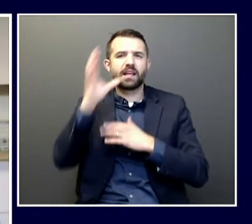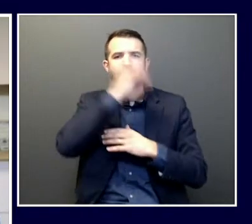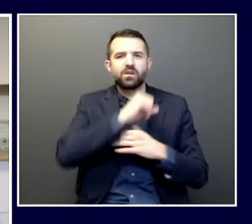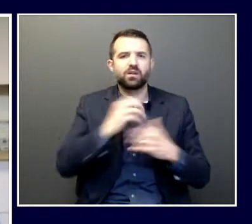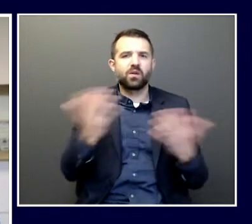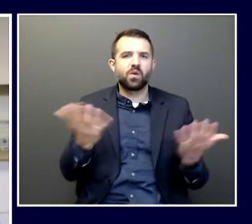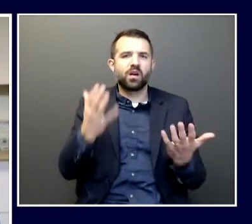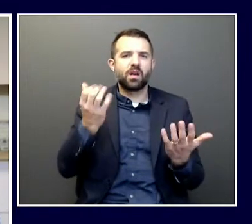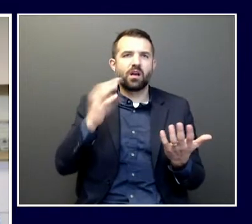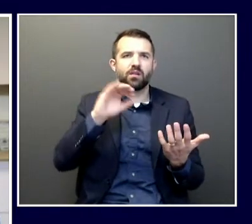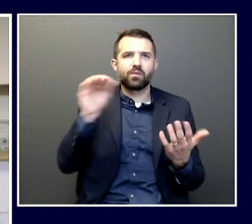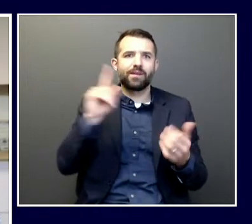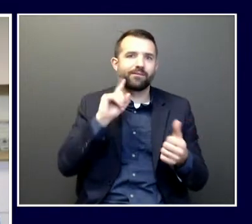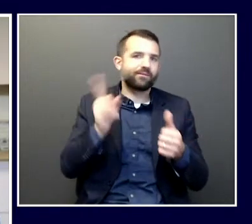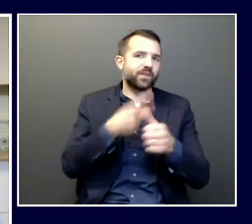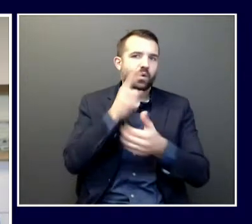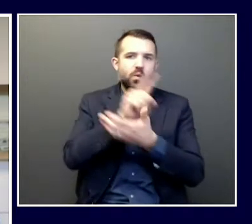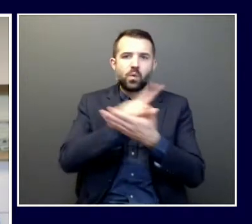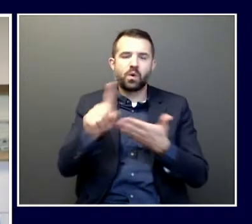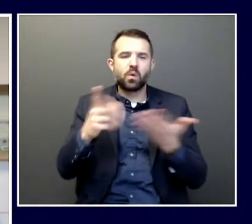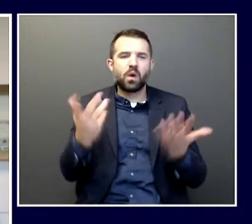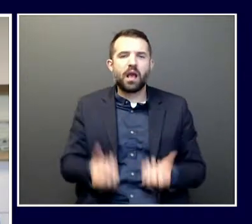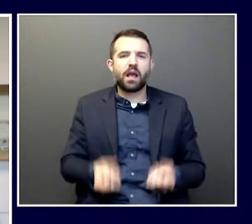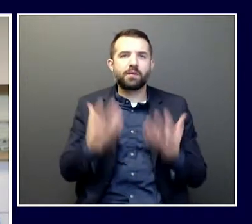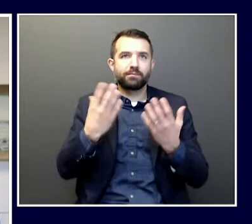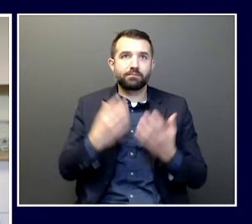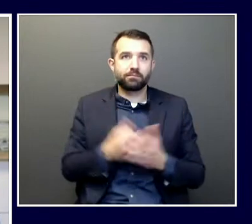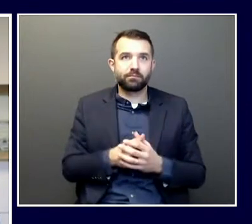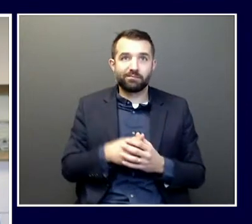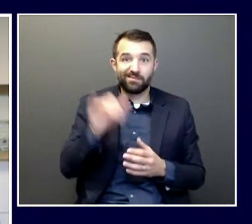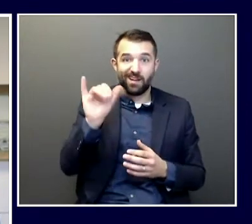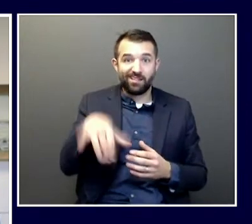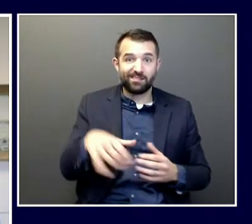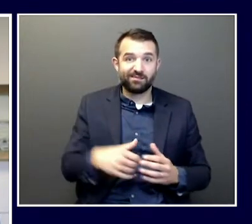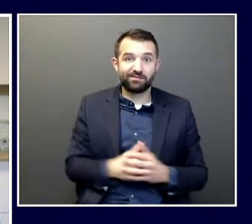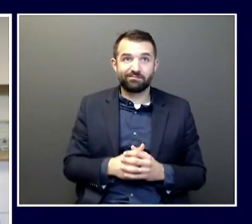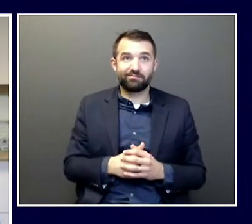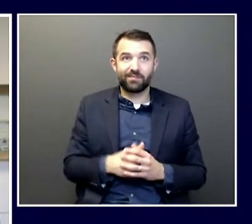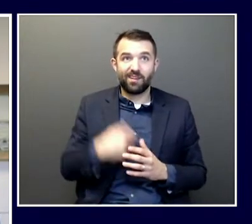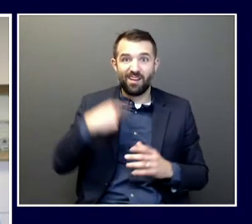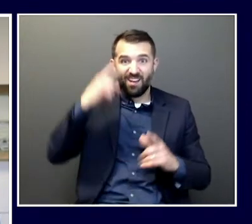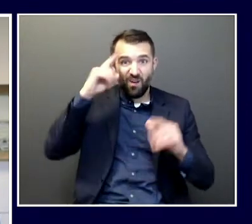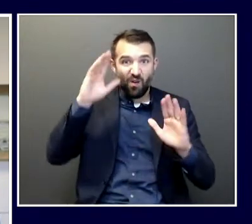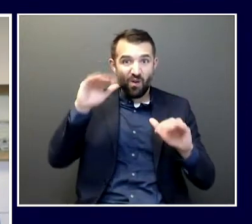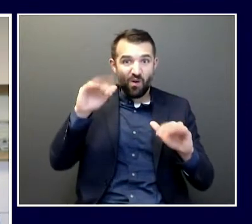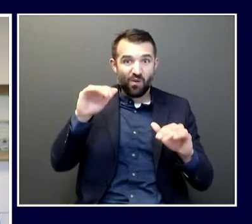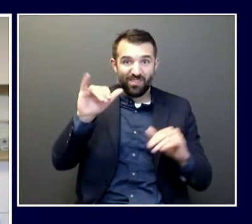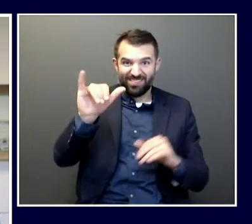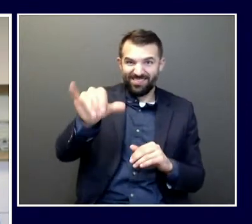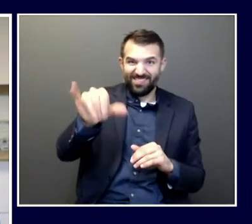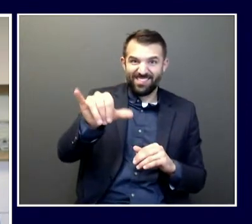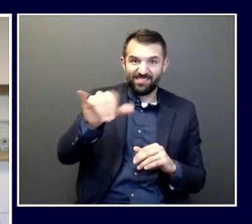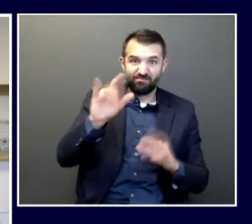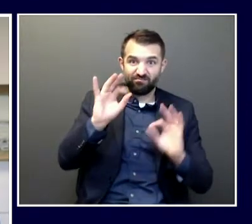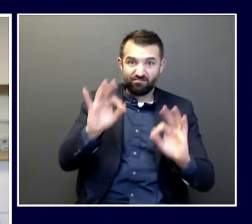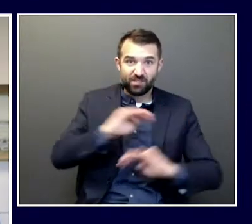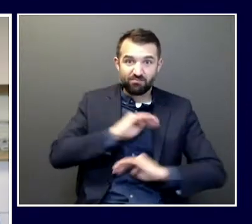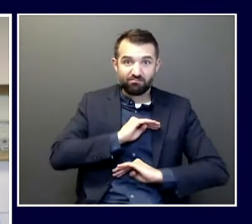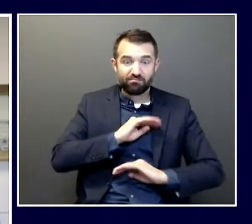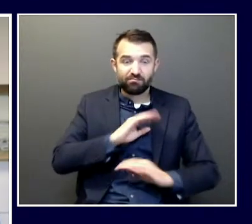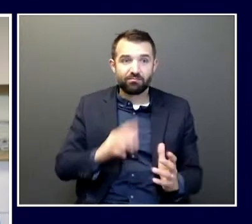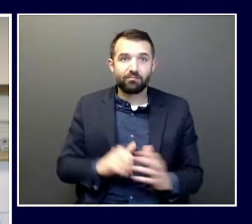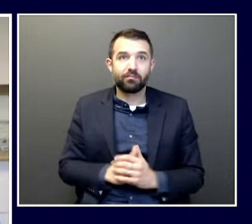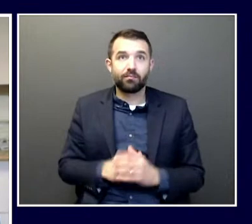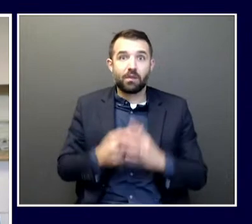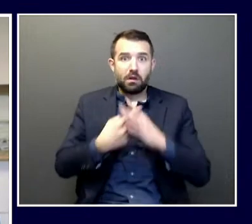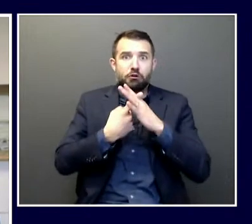We are in line with what I was hoping we would see in terms of uptake and turning up the dial on the intensity,